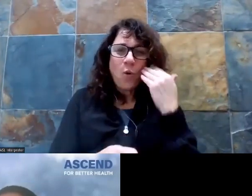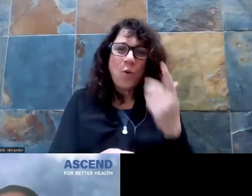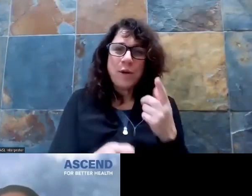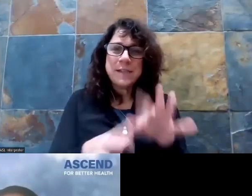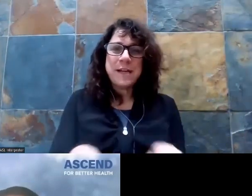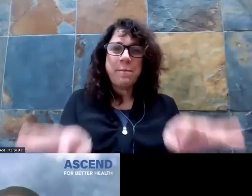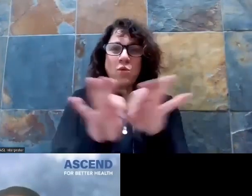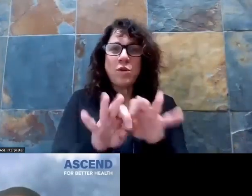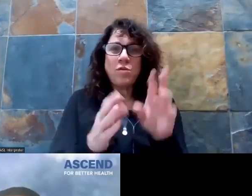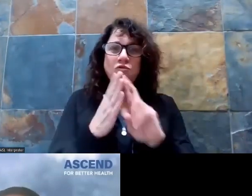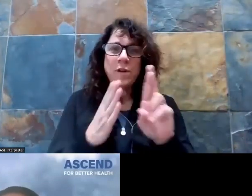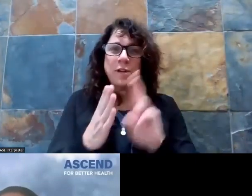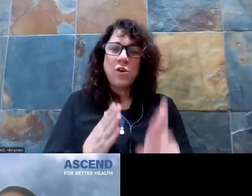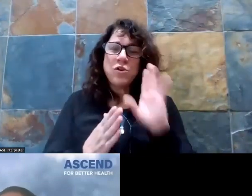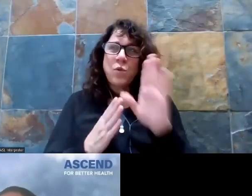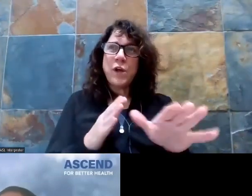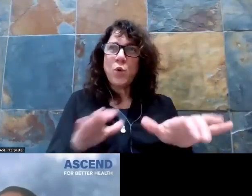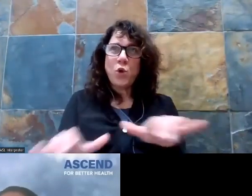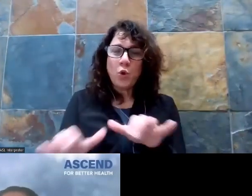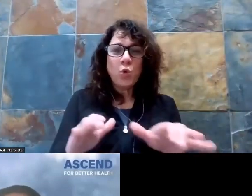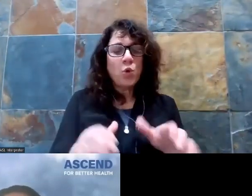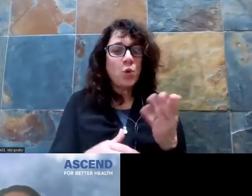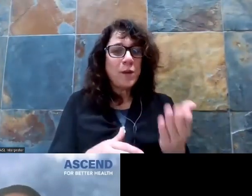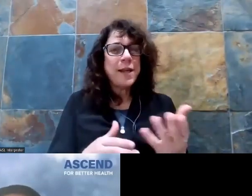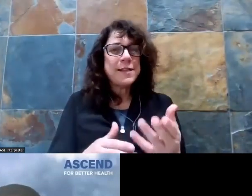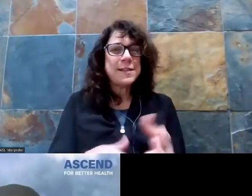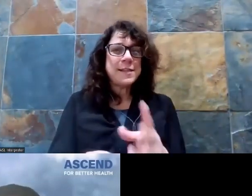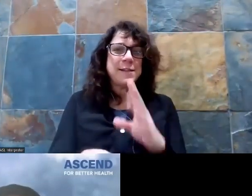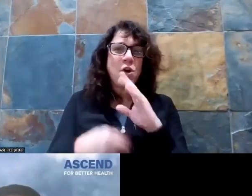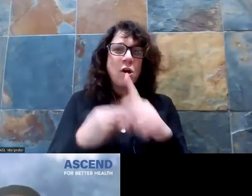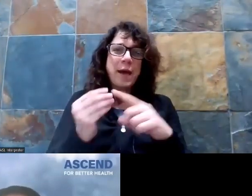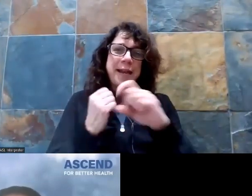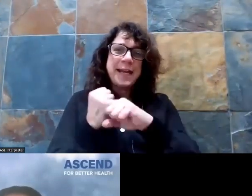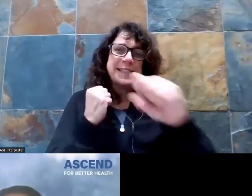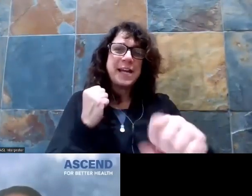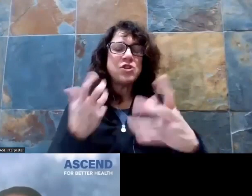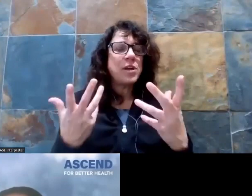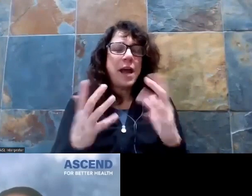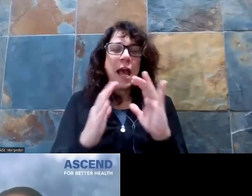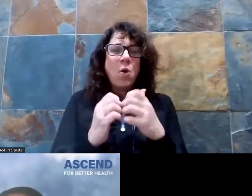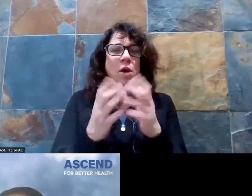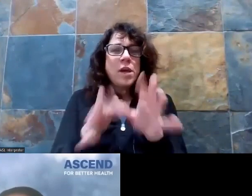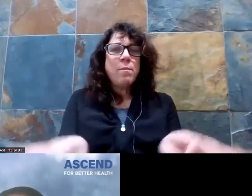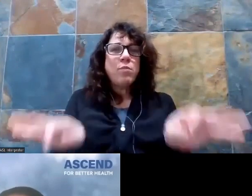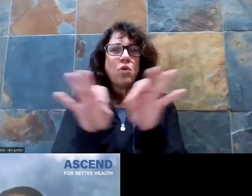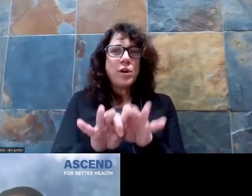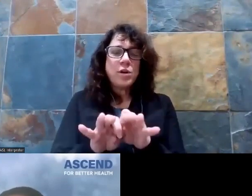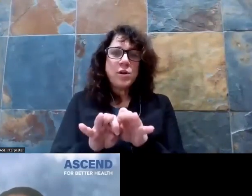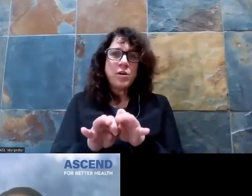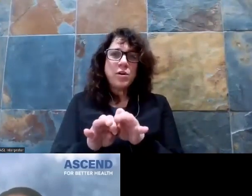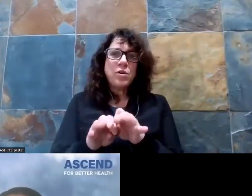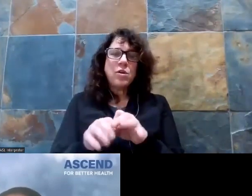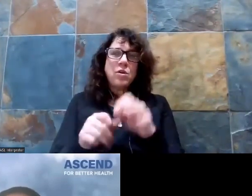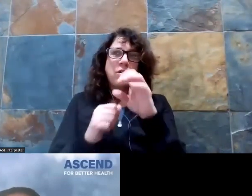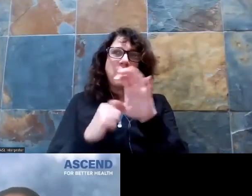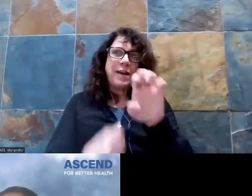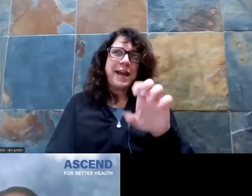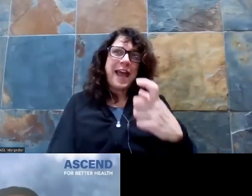of the important research we do. So let's talk about extension. And so how important is our extension